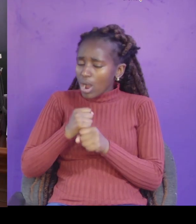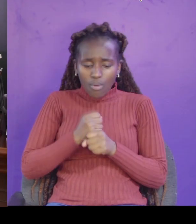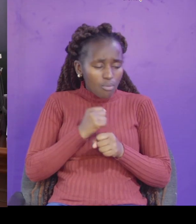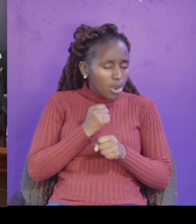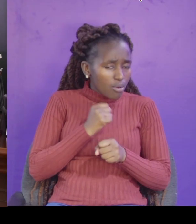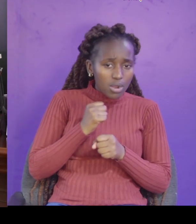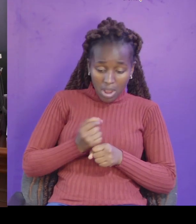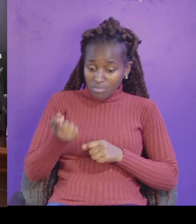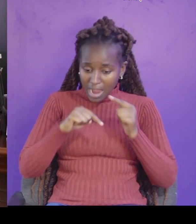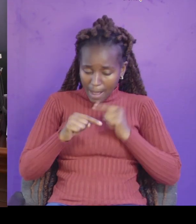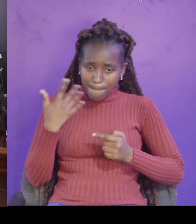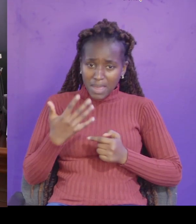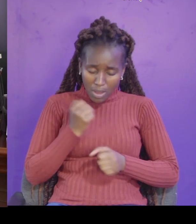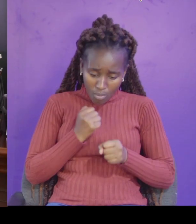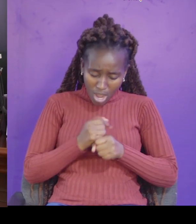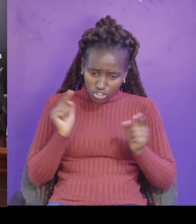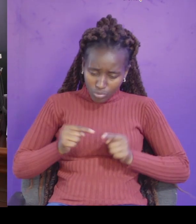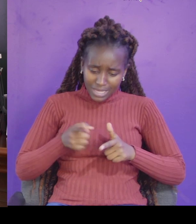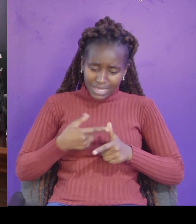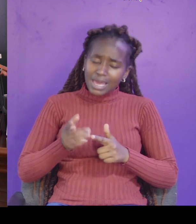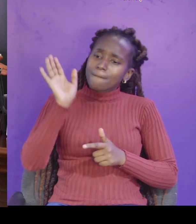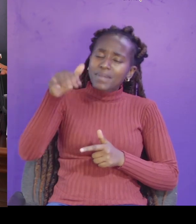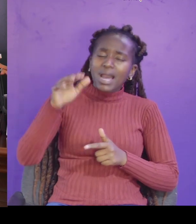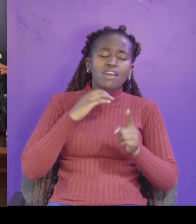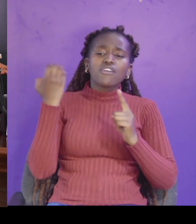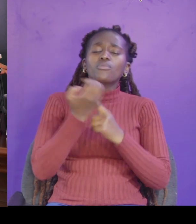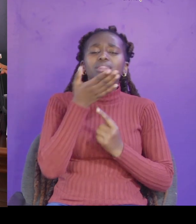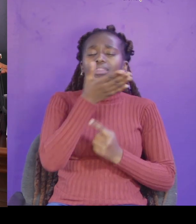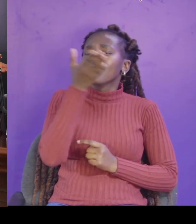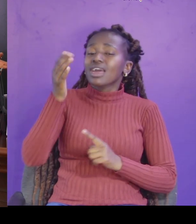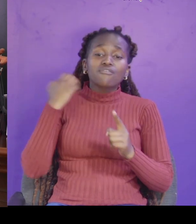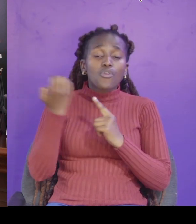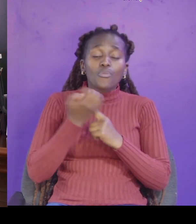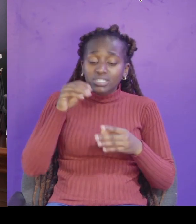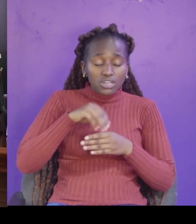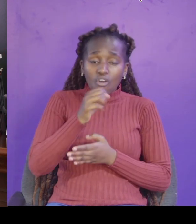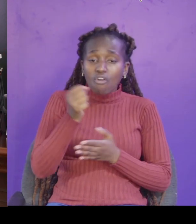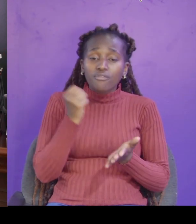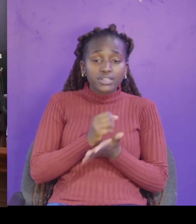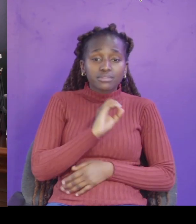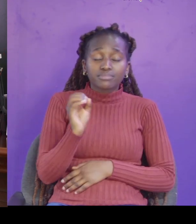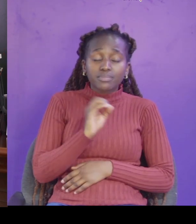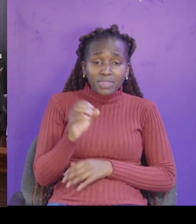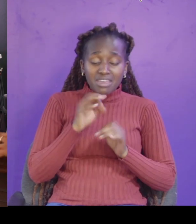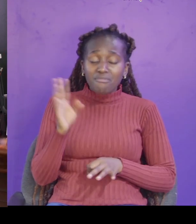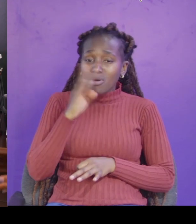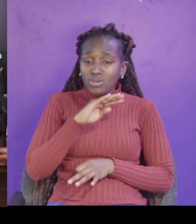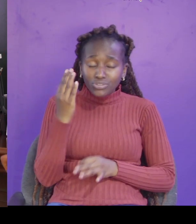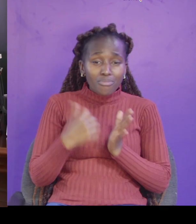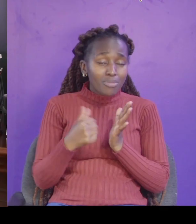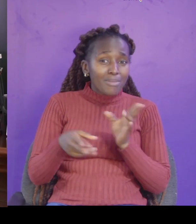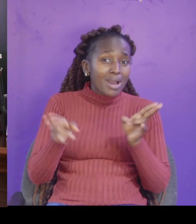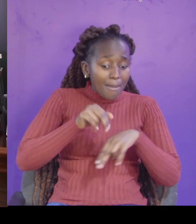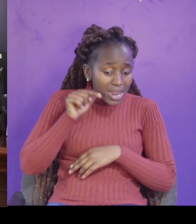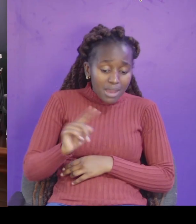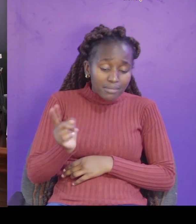go to the field where I interact with the environment. The environment is not in the office. Pollution is not happening here. Once I'm on the ground, I